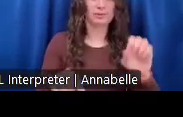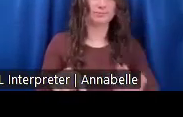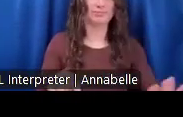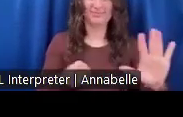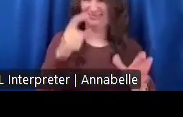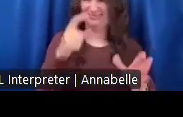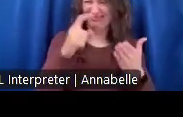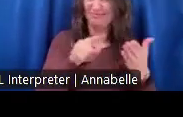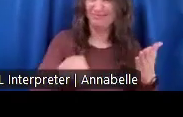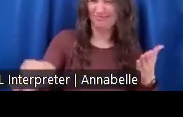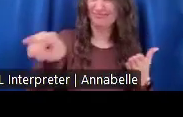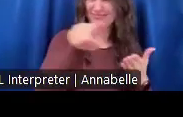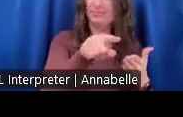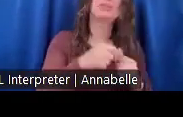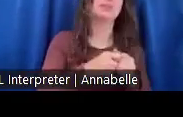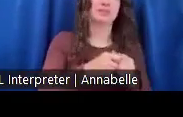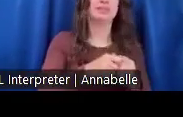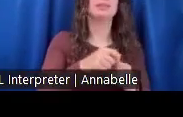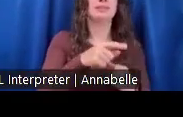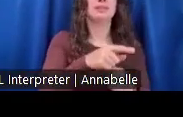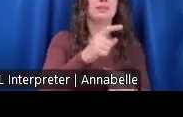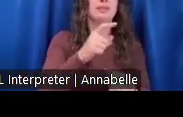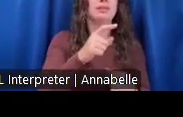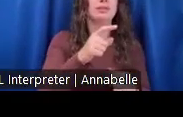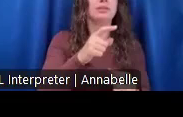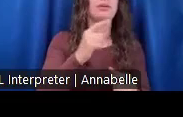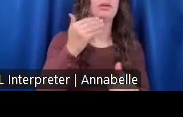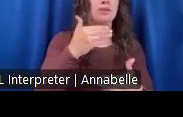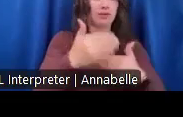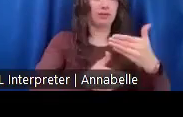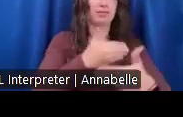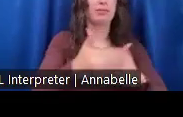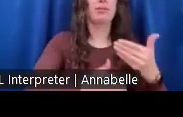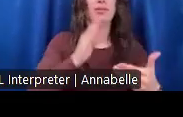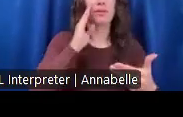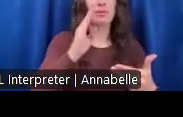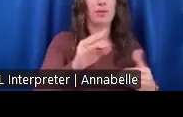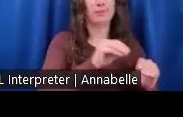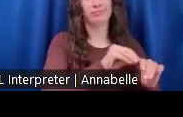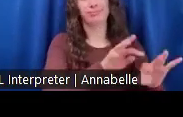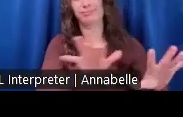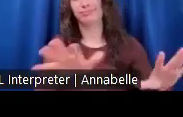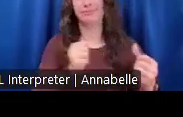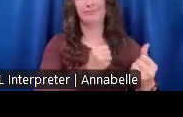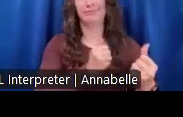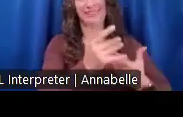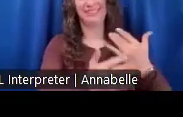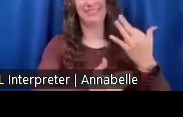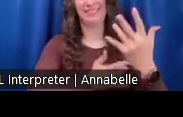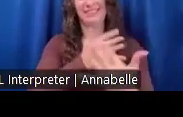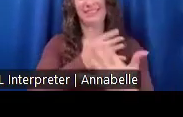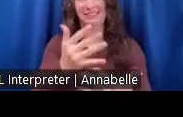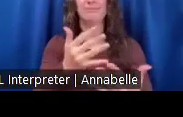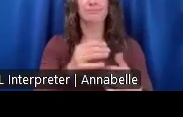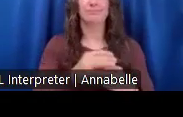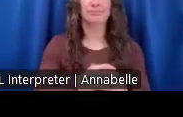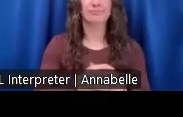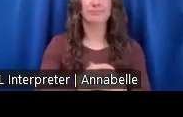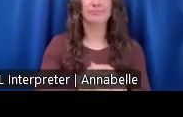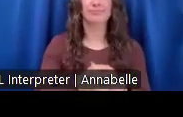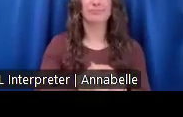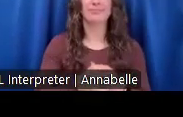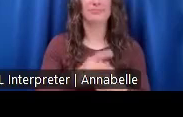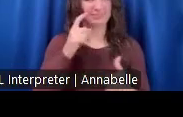projected to get greater in scale in terms of the amount of wildfire, the scale of wildfire. And what that does is certainly present a very